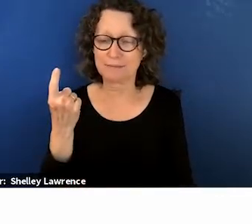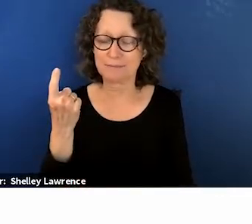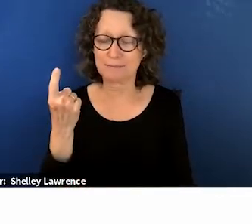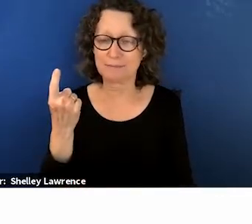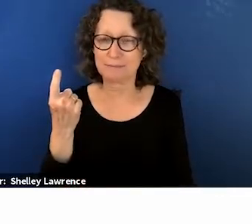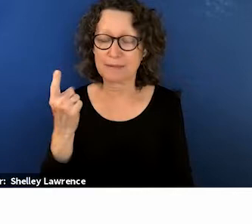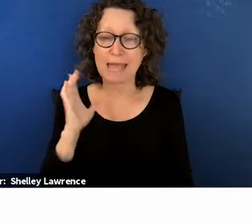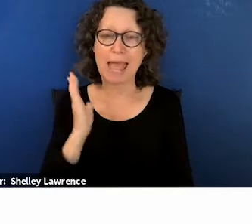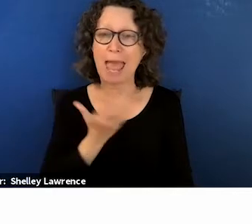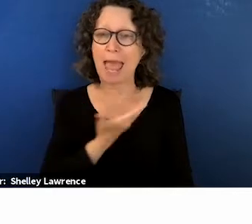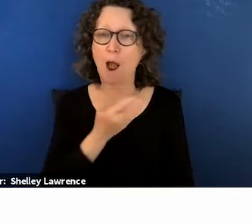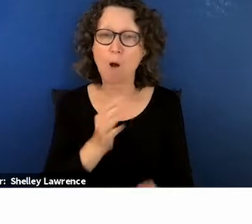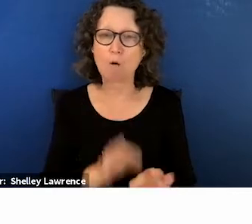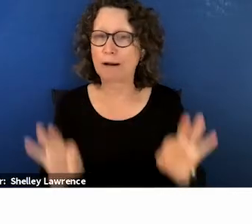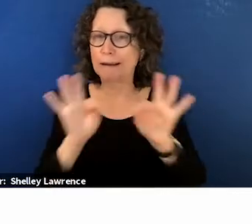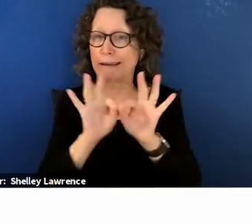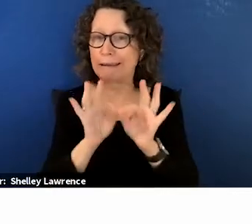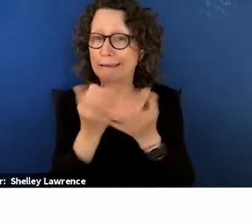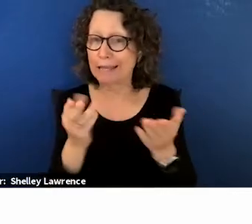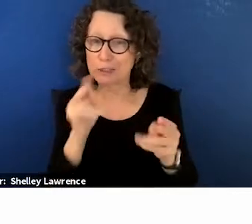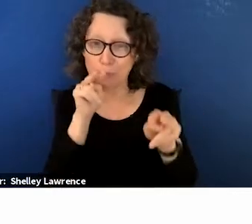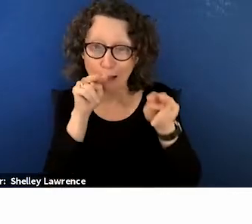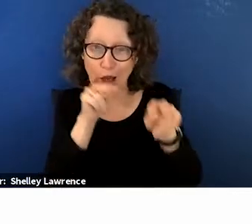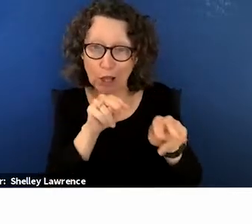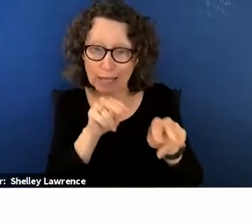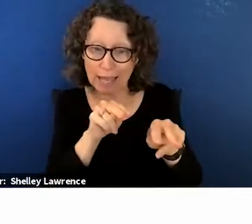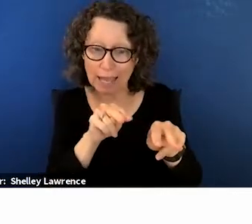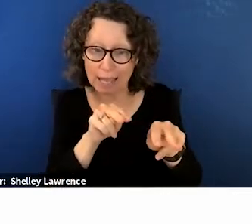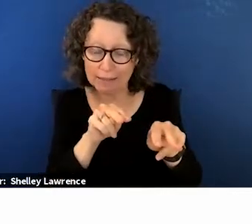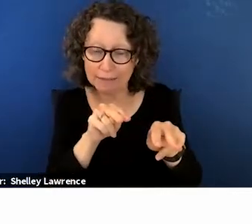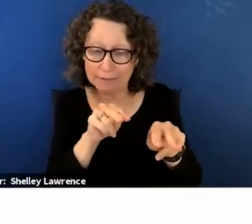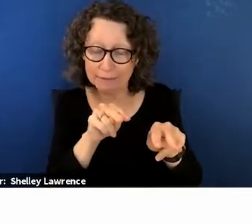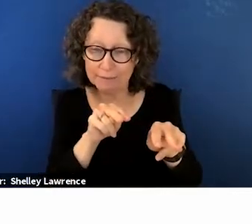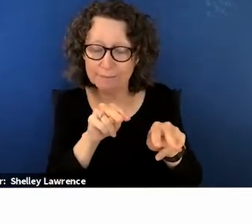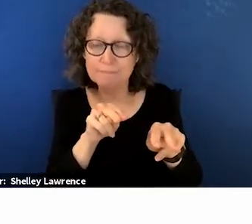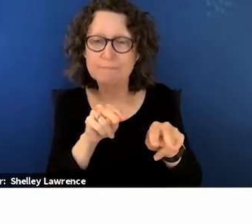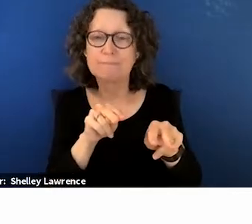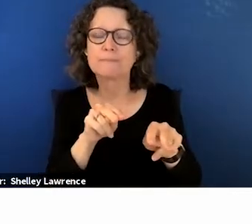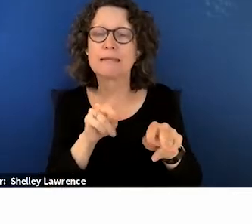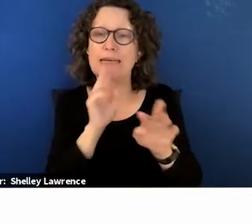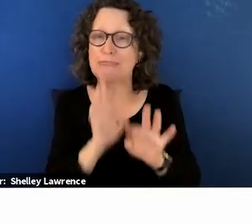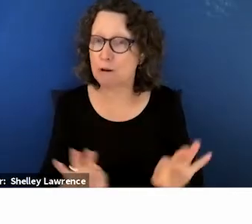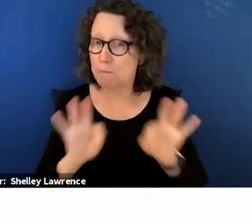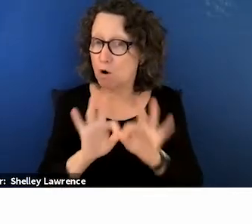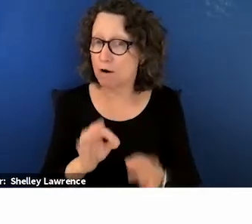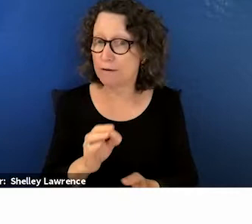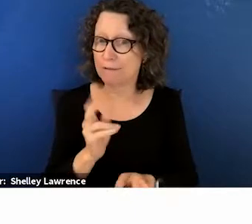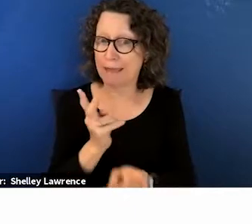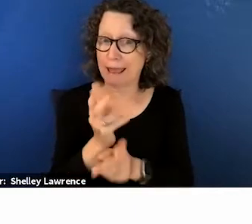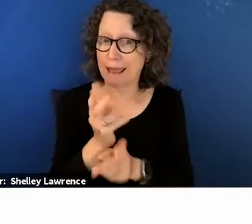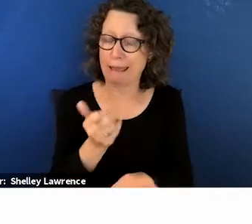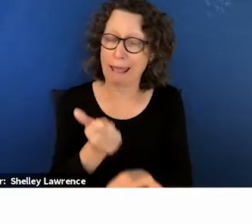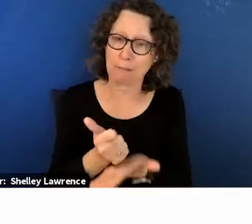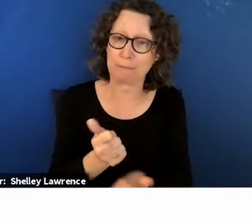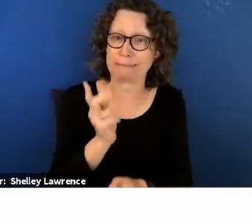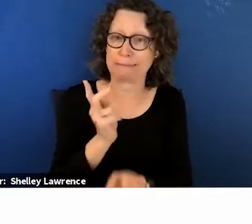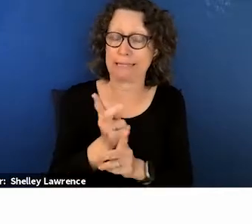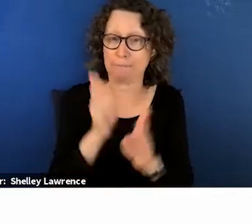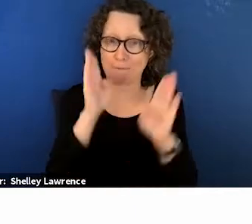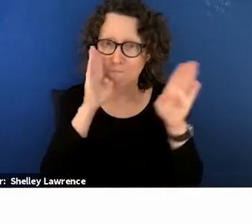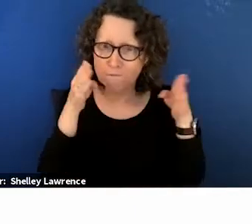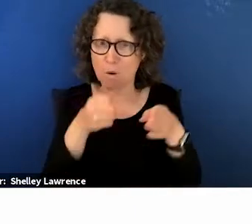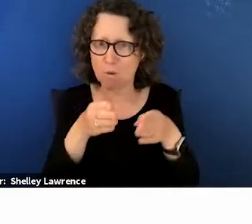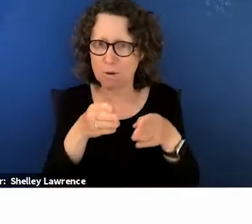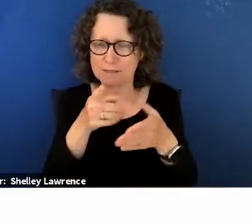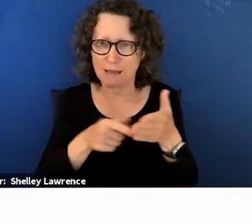our key factors that we look at are important. They help us keep focused on what it is we need